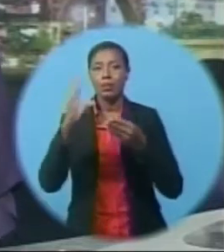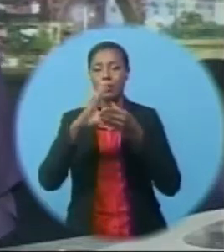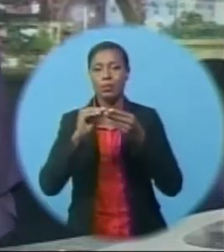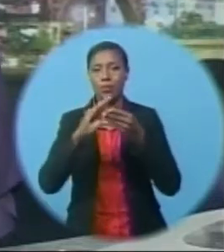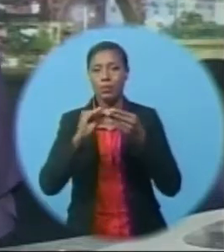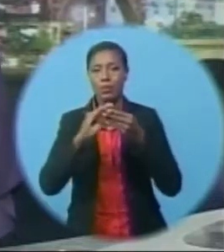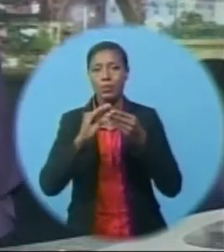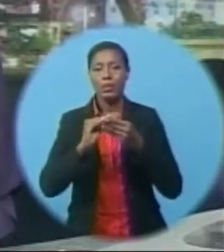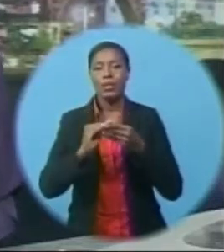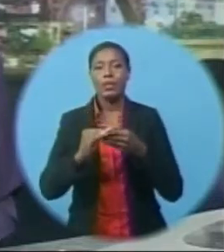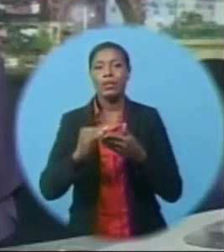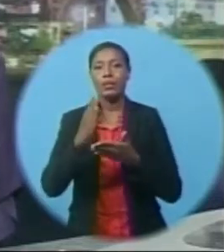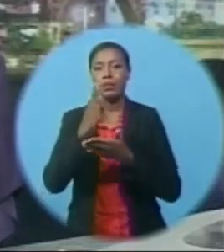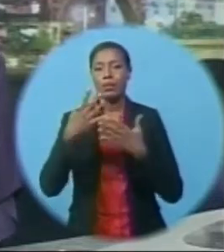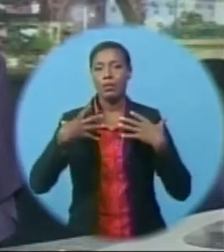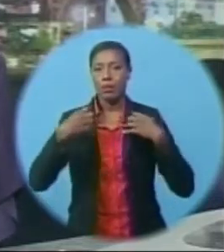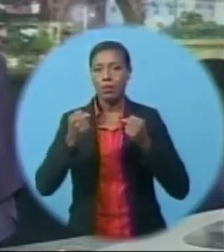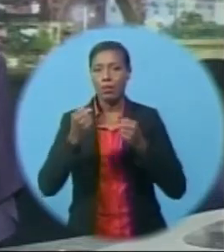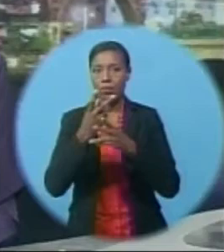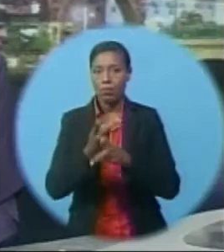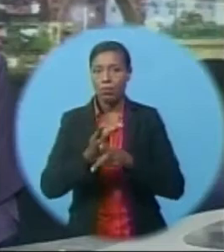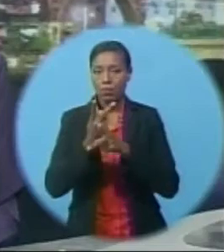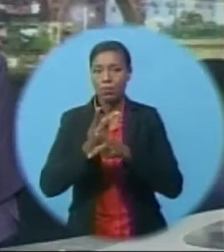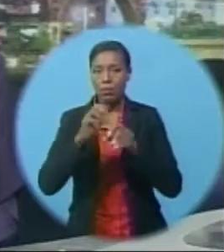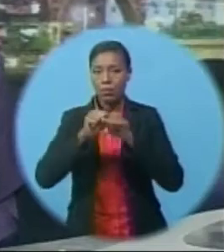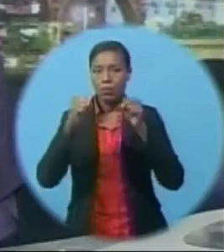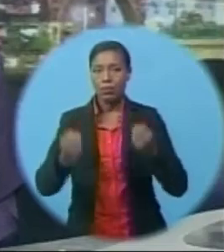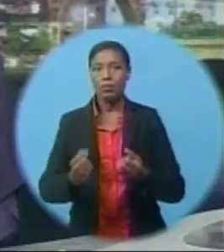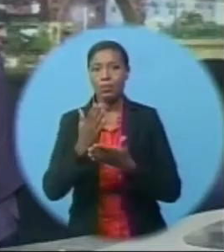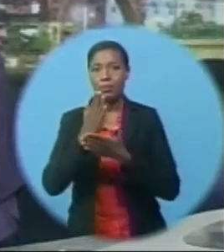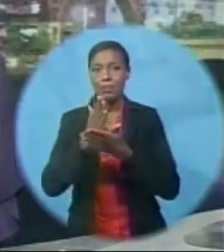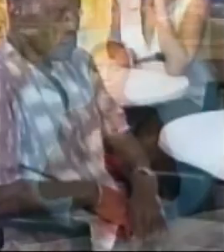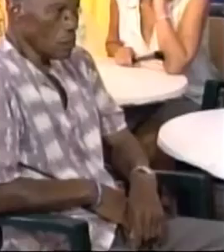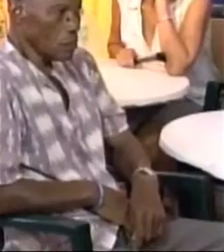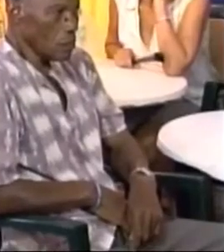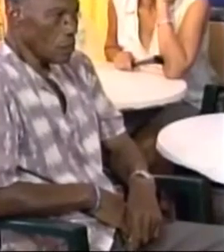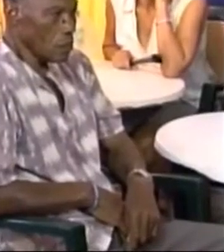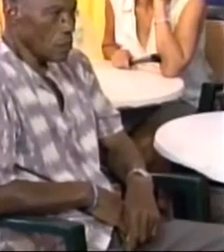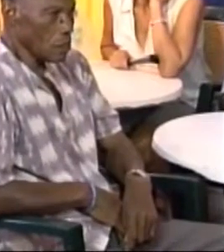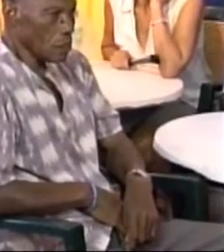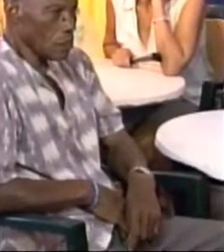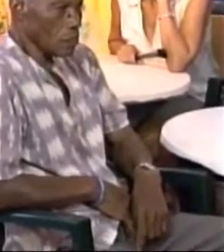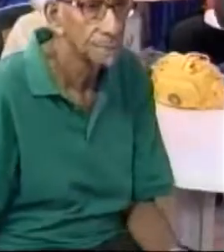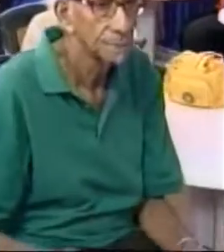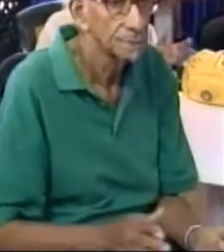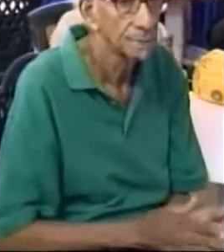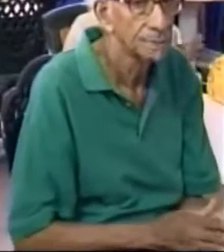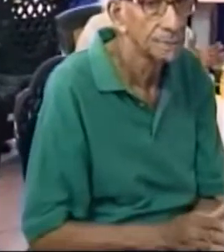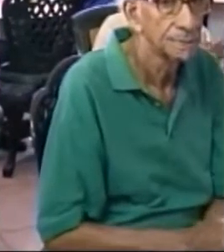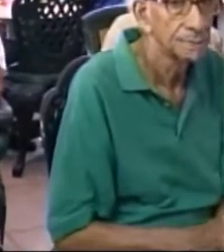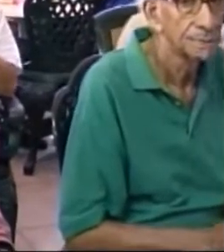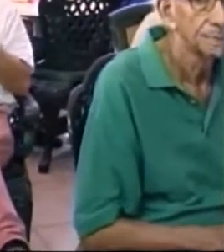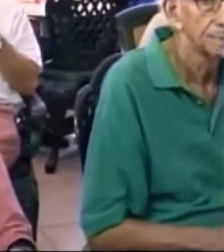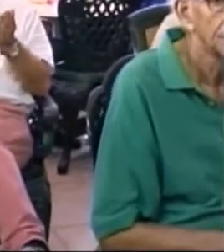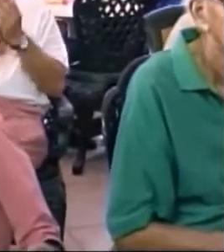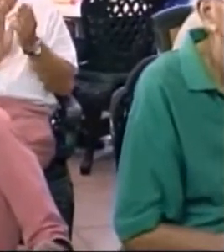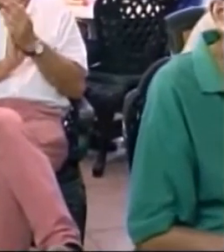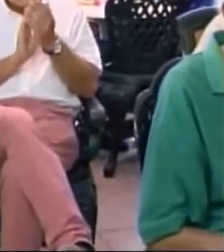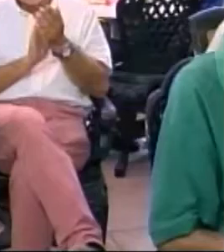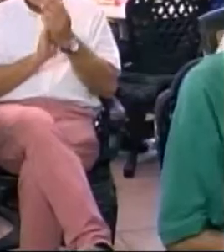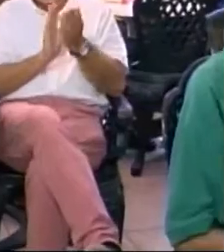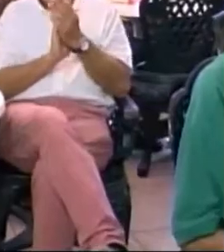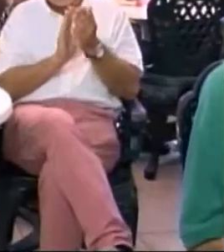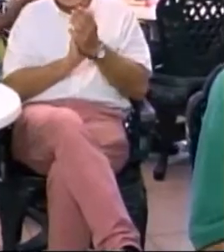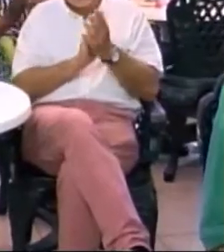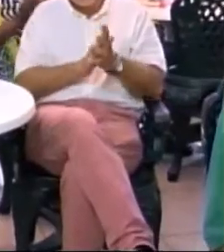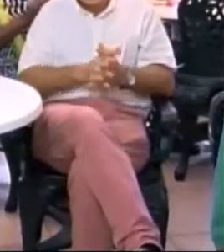the healthcare system during the Astor B. Watts lunchtime lecture at DLP headquarters. Now, Mr. Boyce says the overall